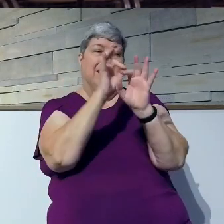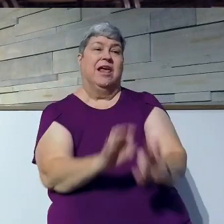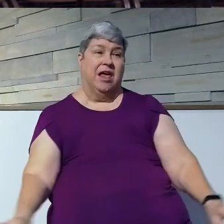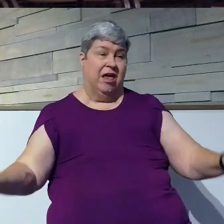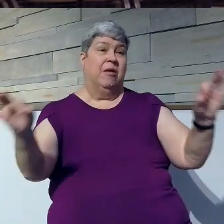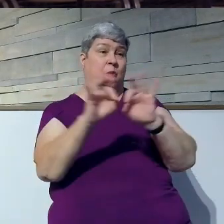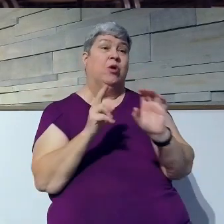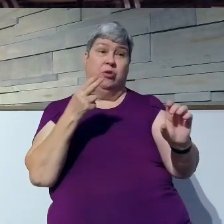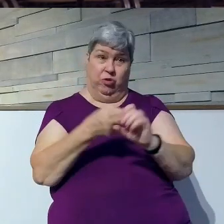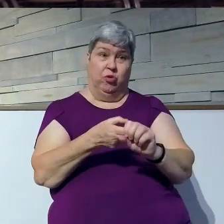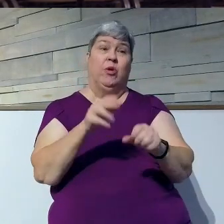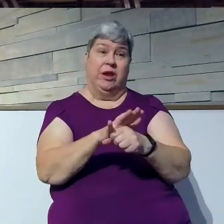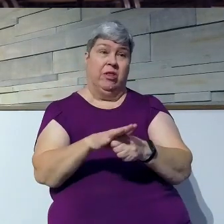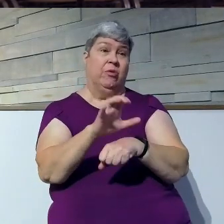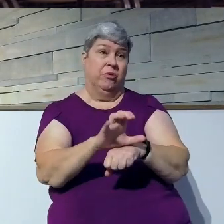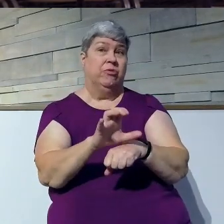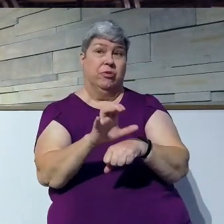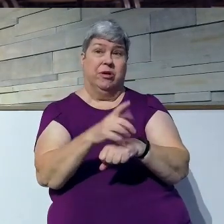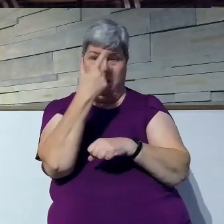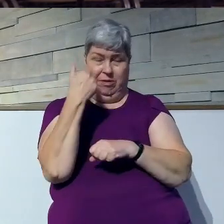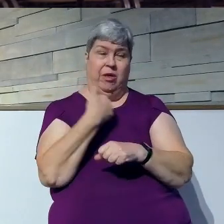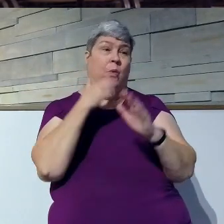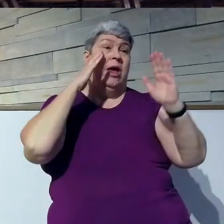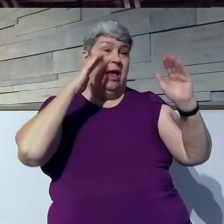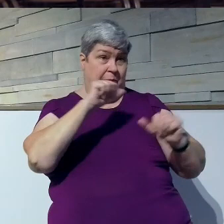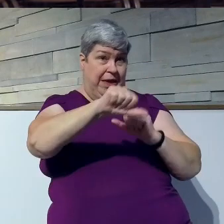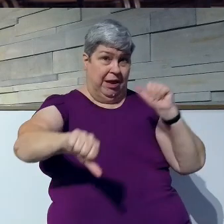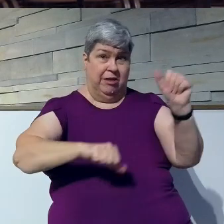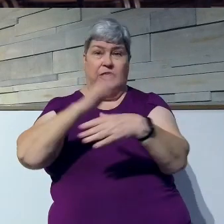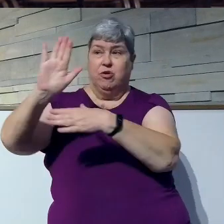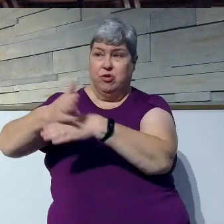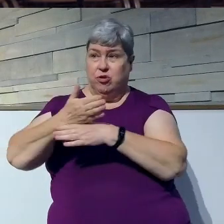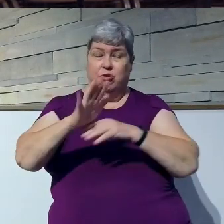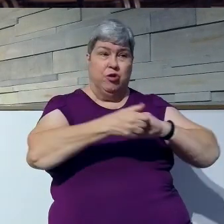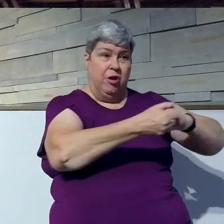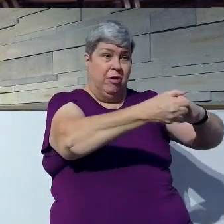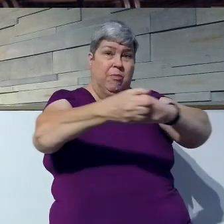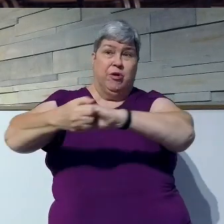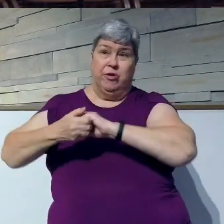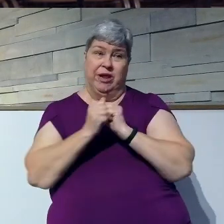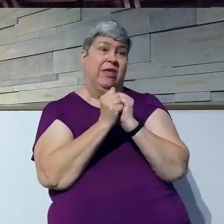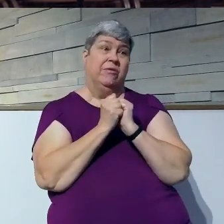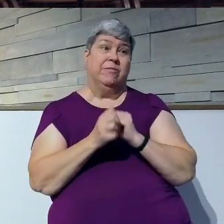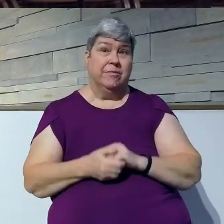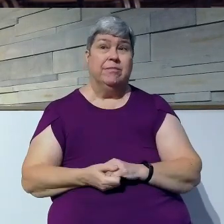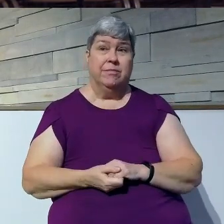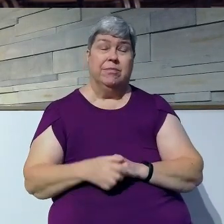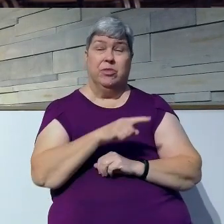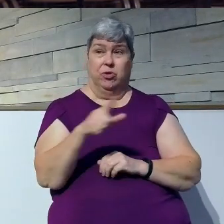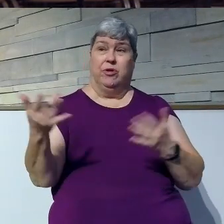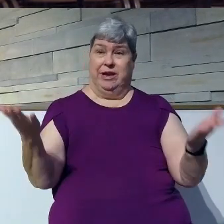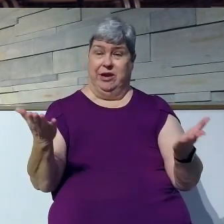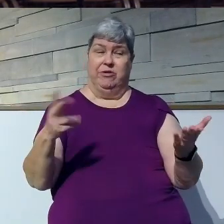important to join a local church because we expect one another to share and be partners. Yeah. You're